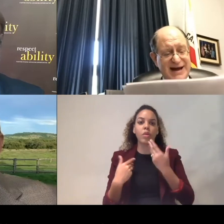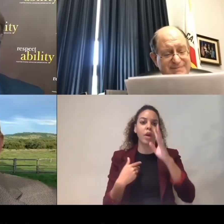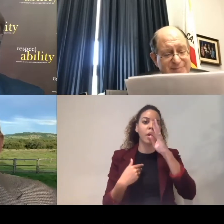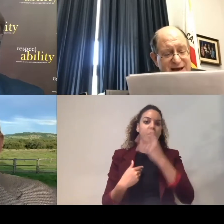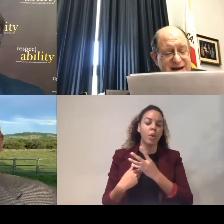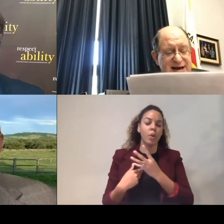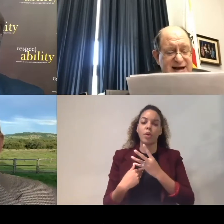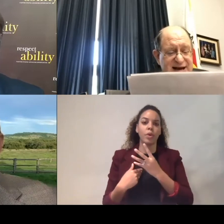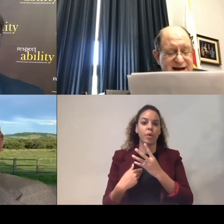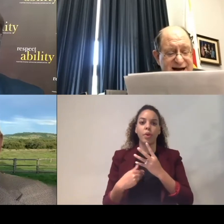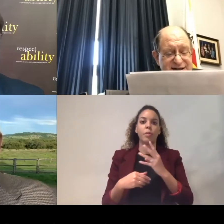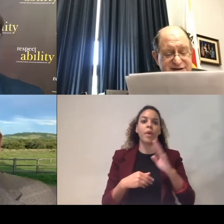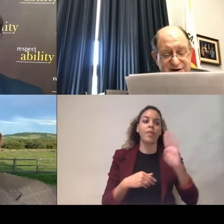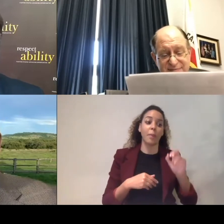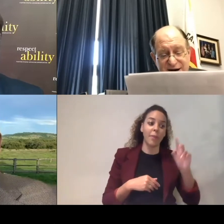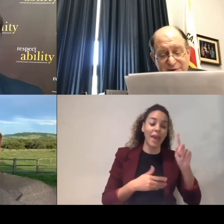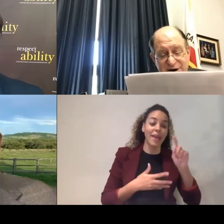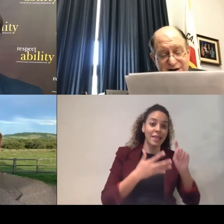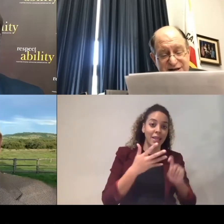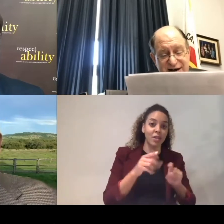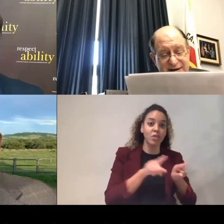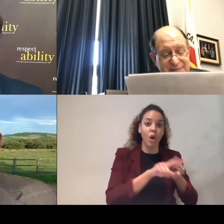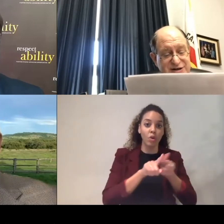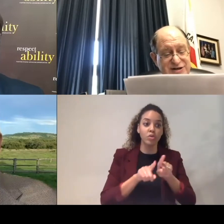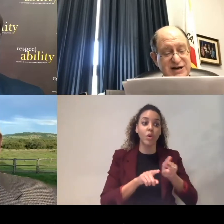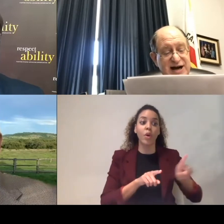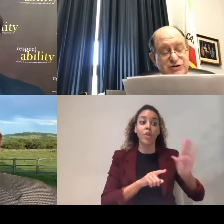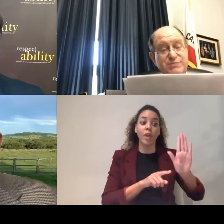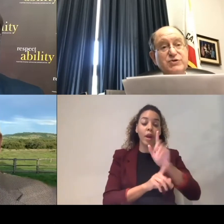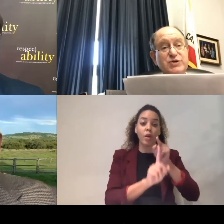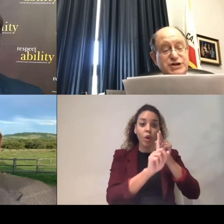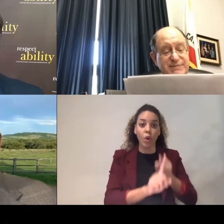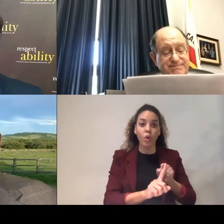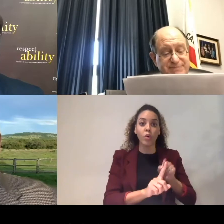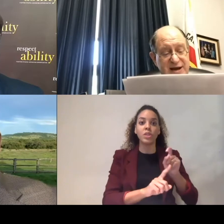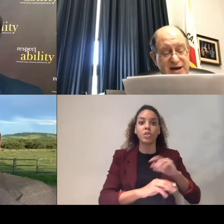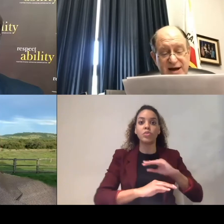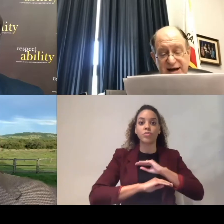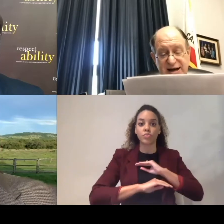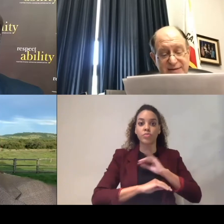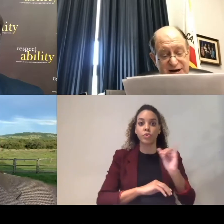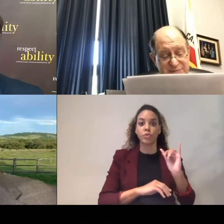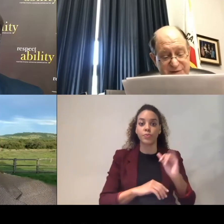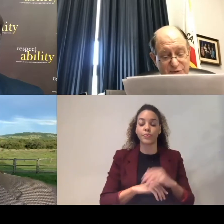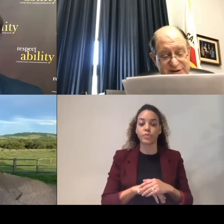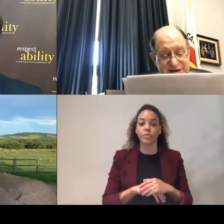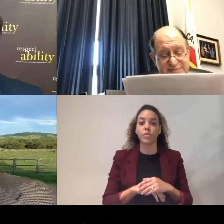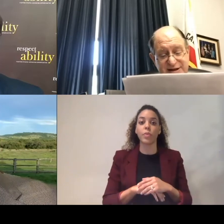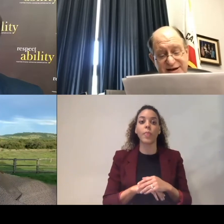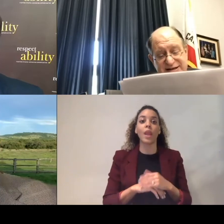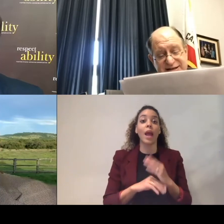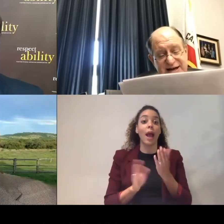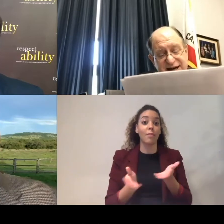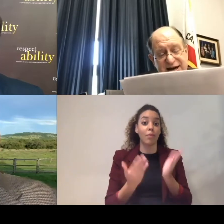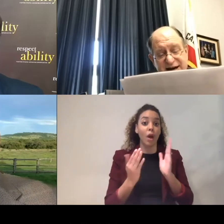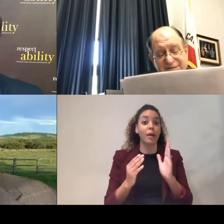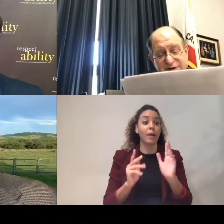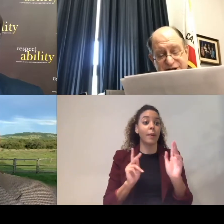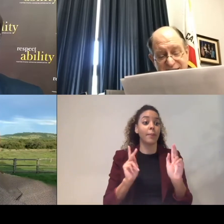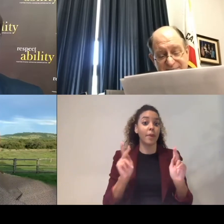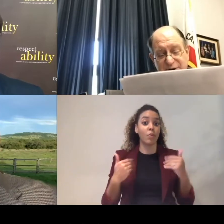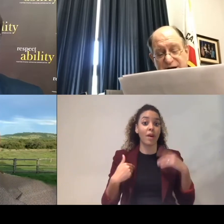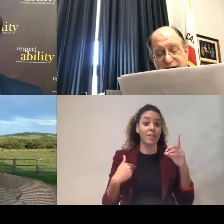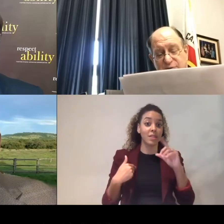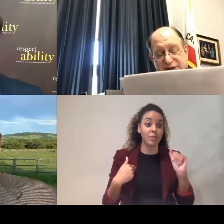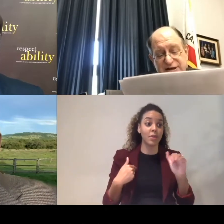met. At the start of my remarks, I mentioned entrepreneurship among people with disabilities. For